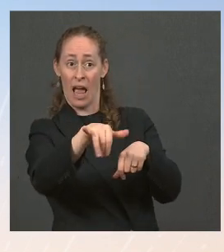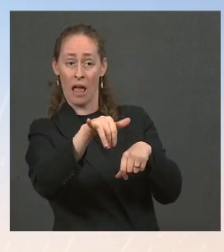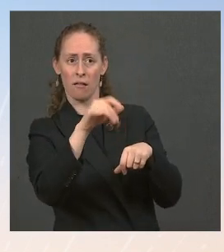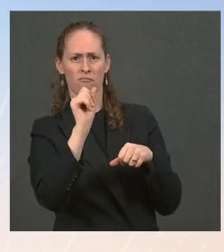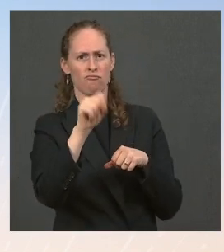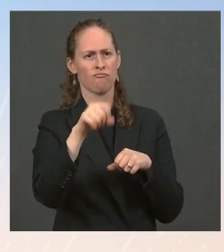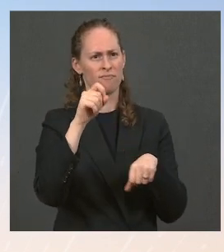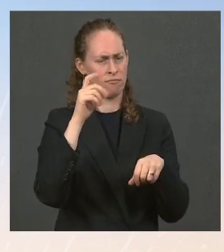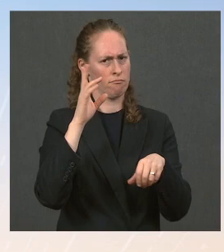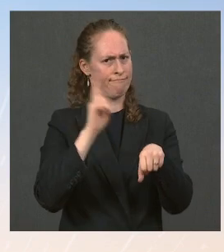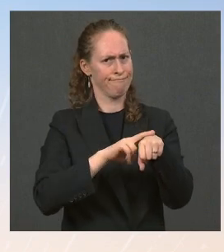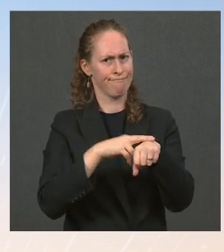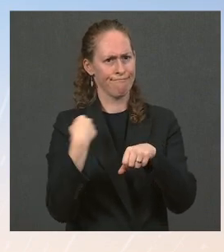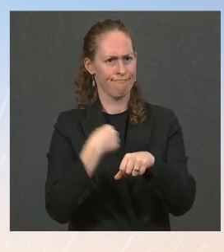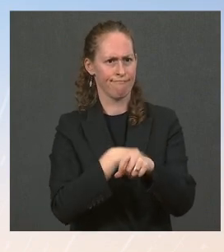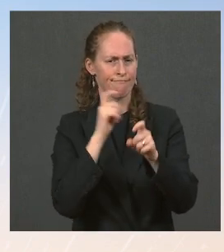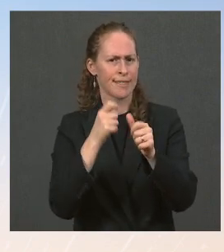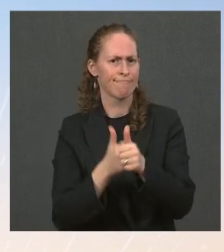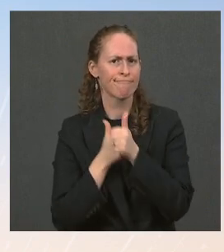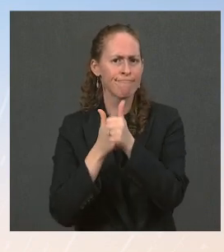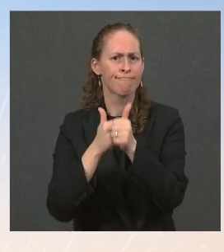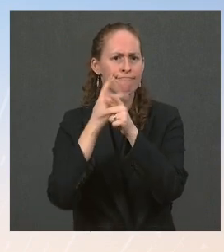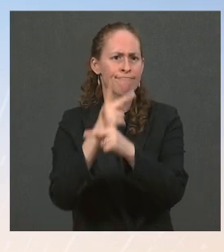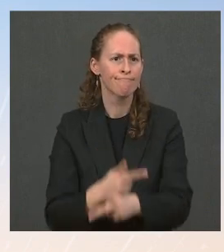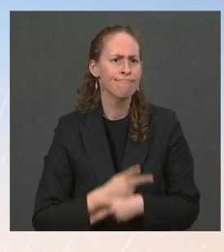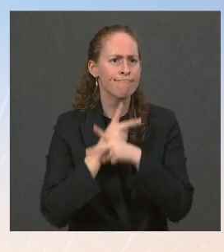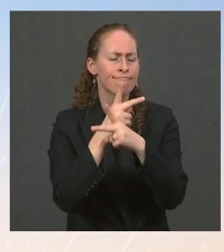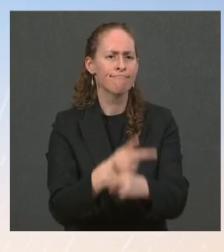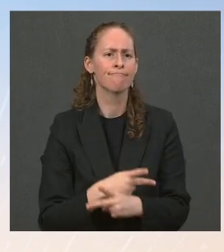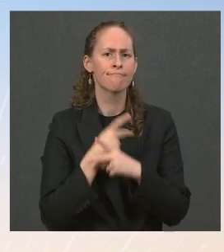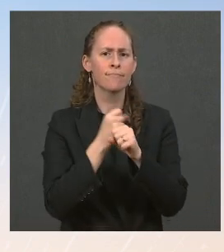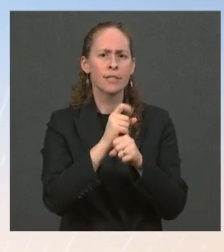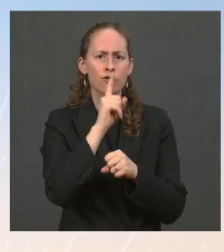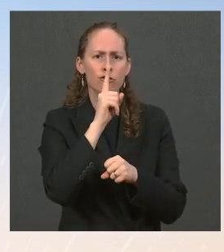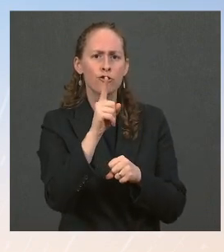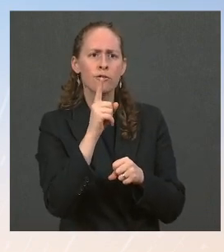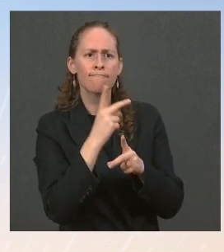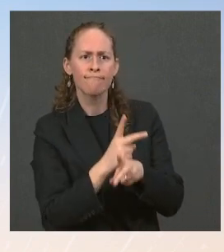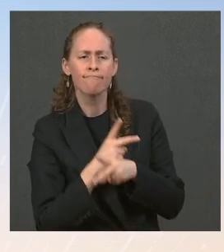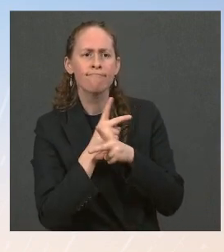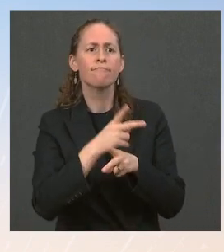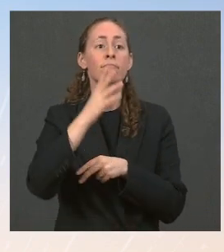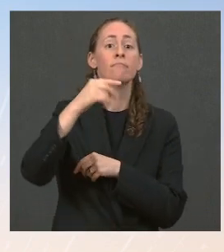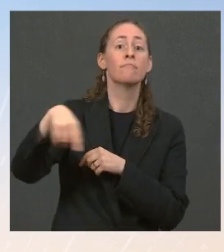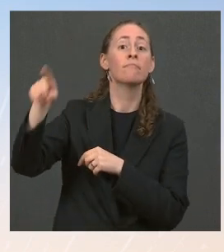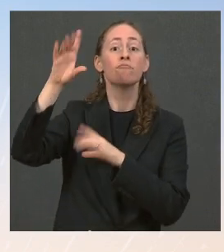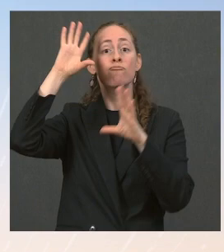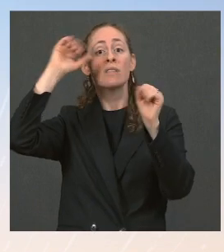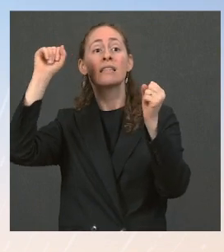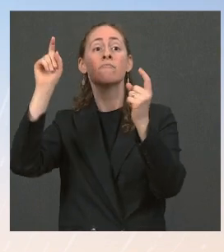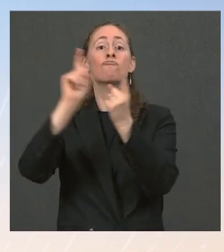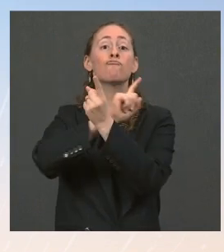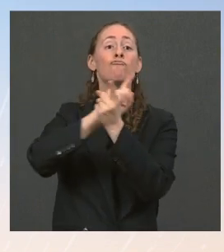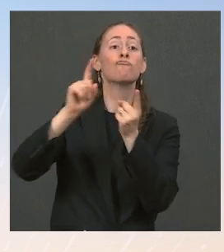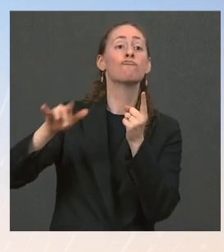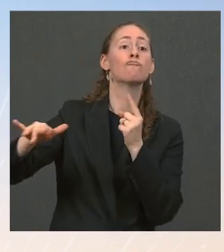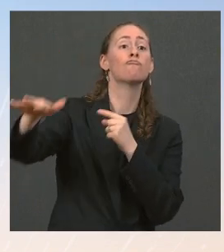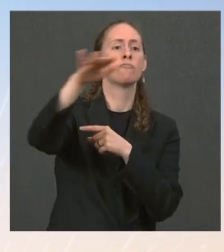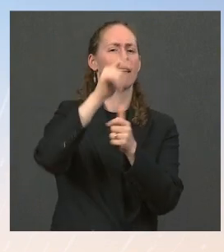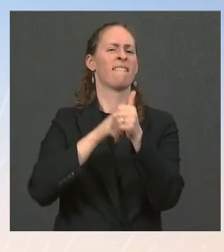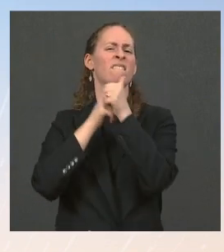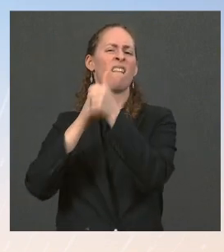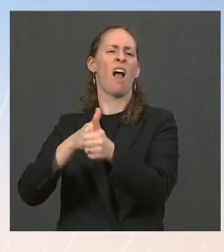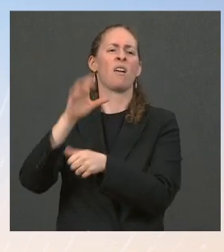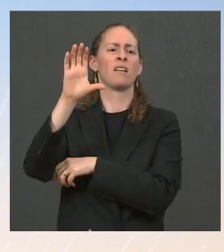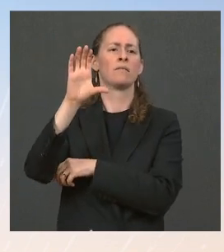protocols very seriously. White House protocols and his presidential travel protocols are based on CDC risk mitigation guidelines, and